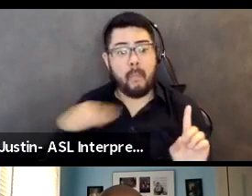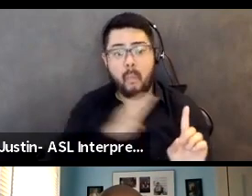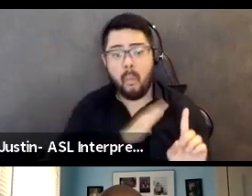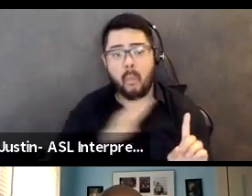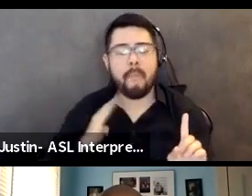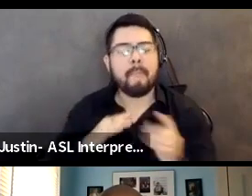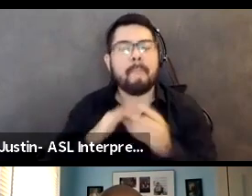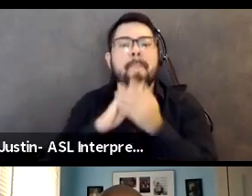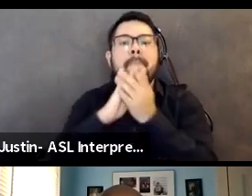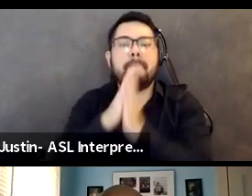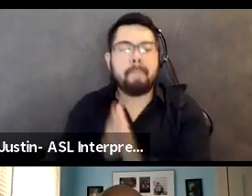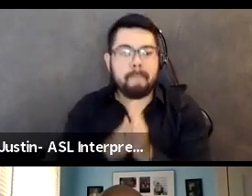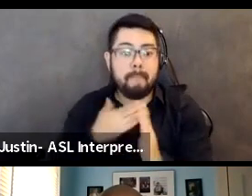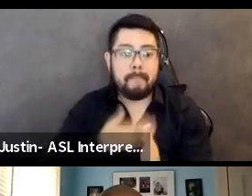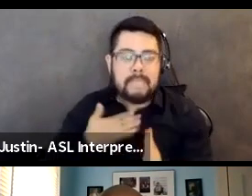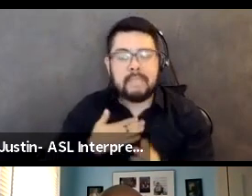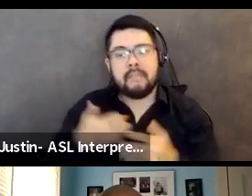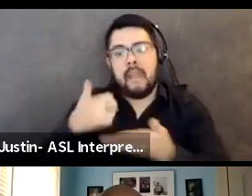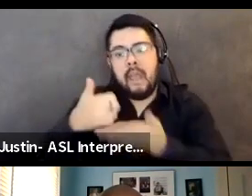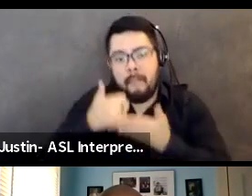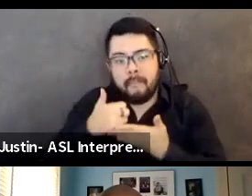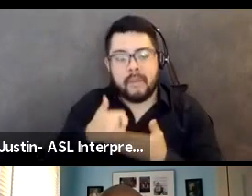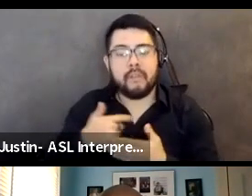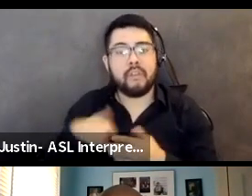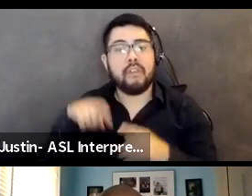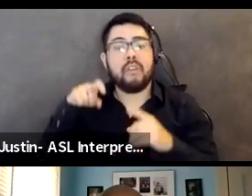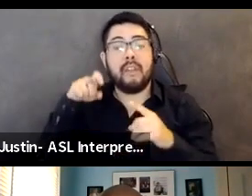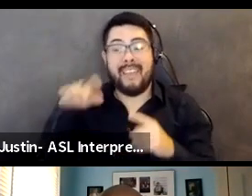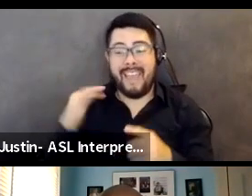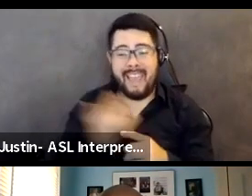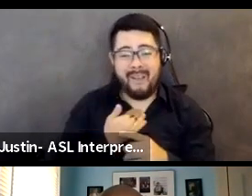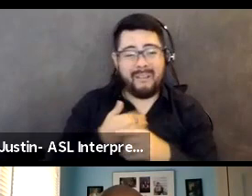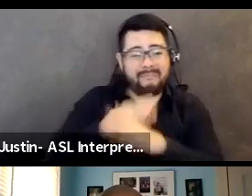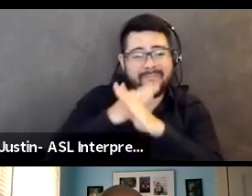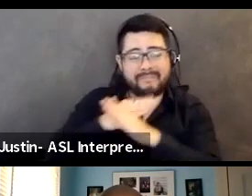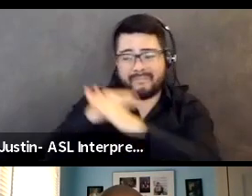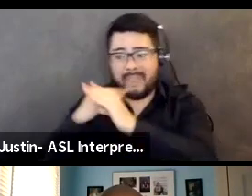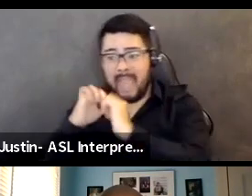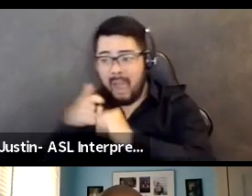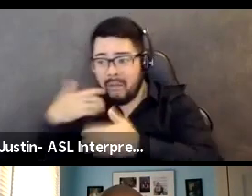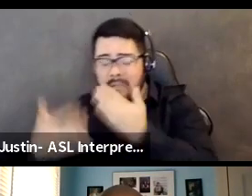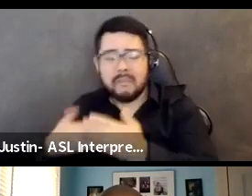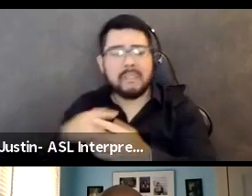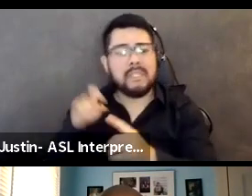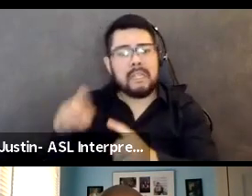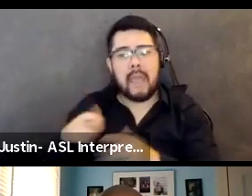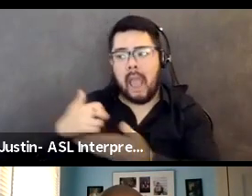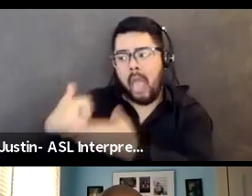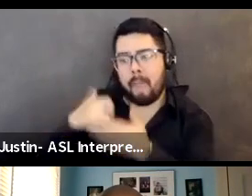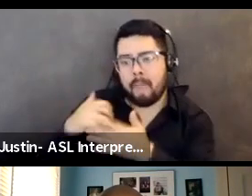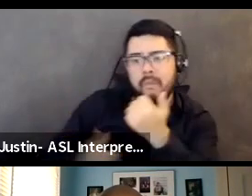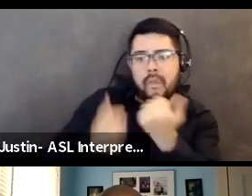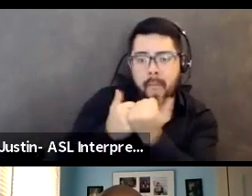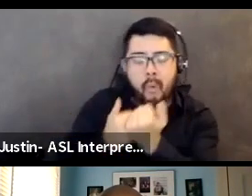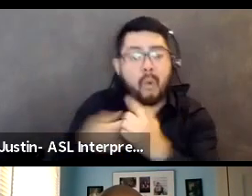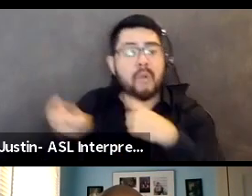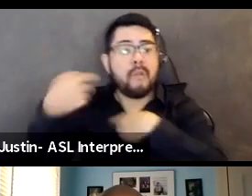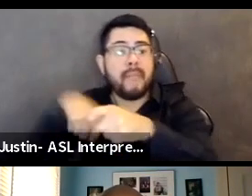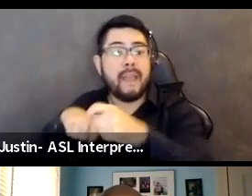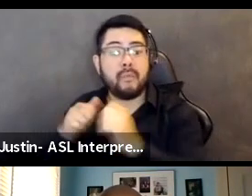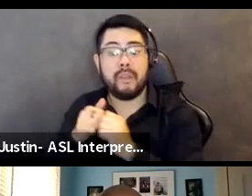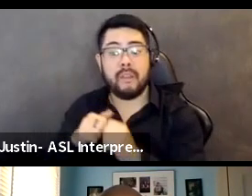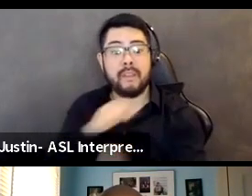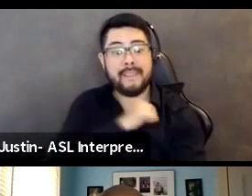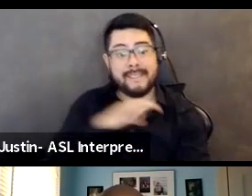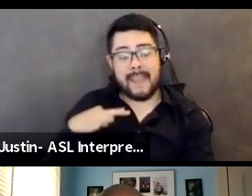the courage to do what must be done and remove these obstacles from the path of our principles and replace them with people who can